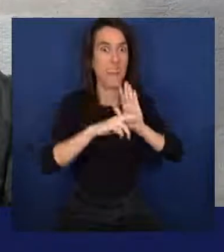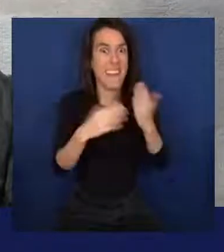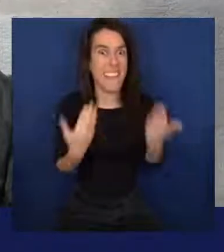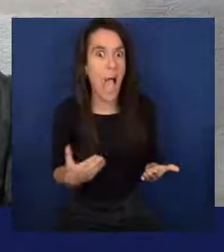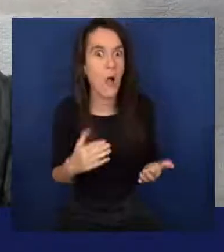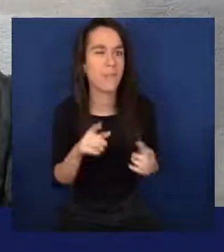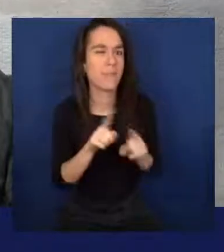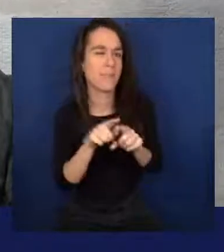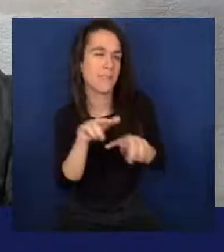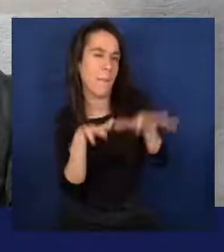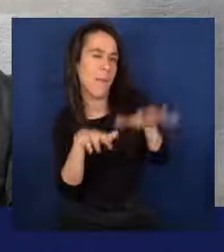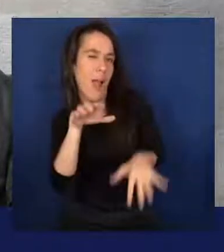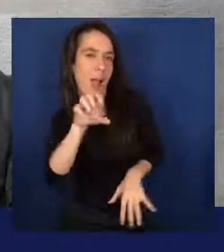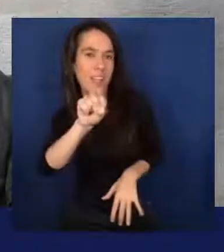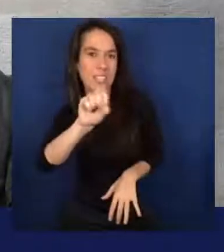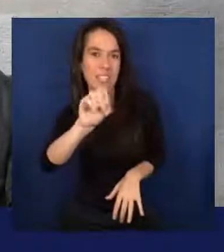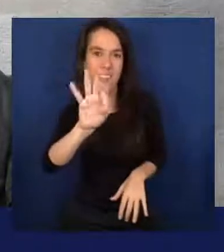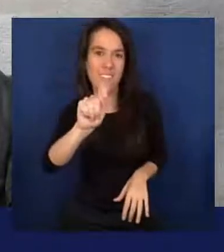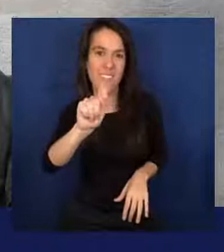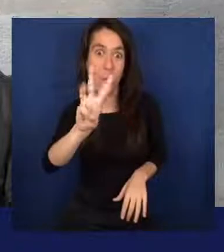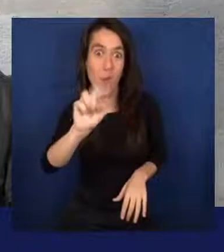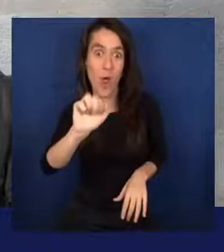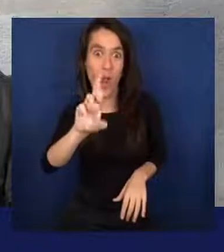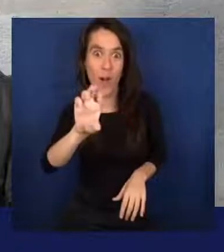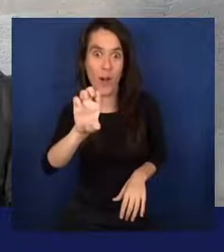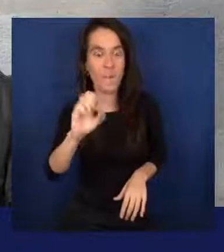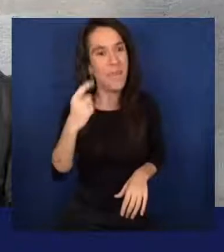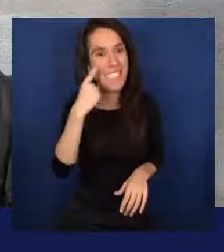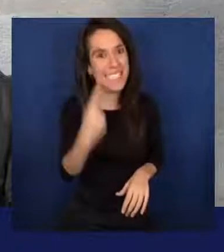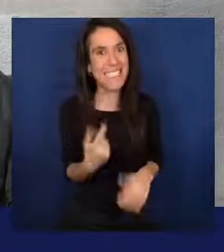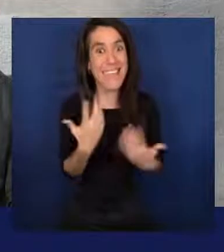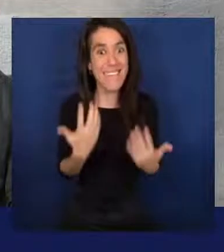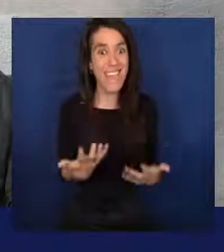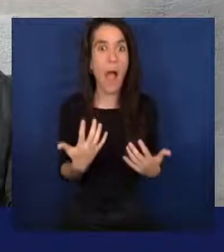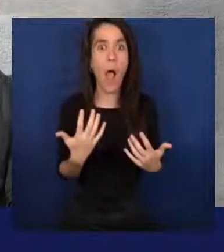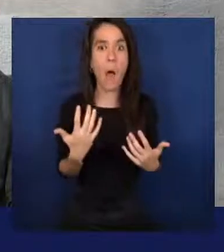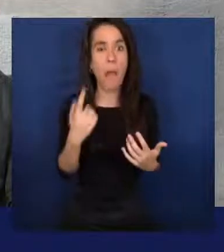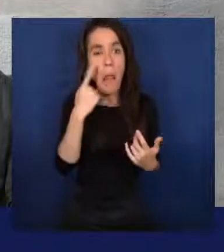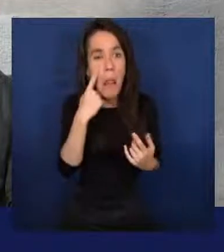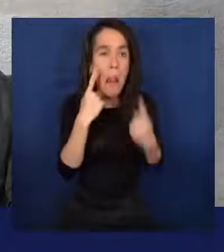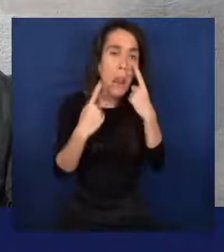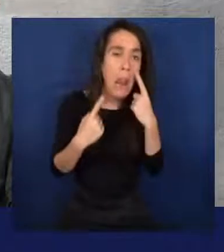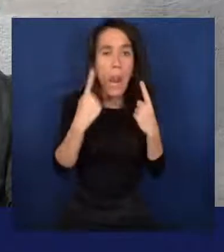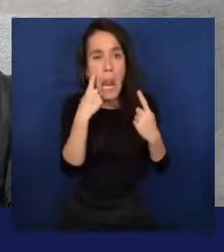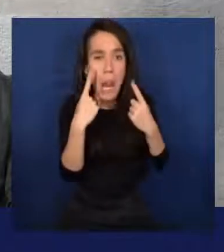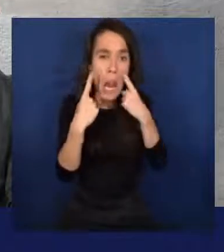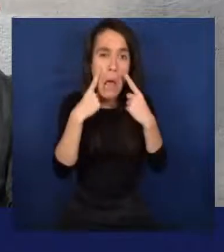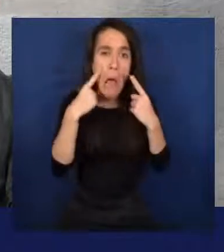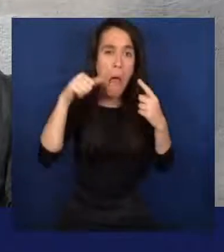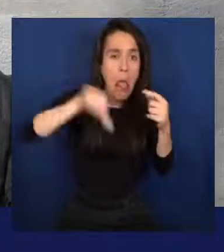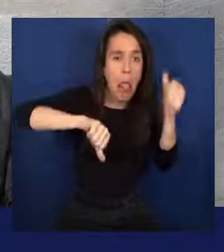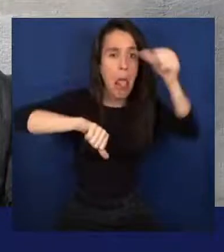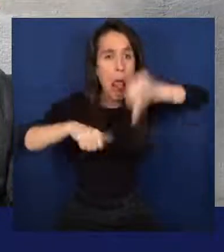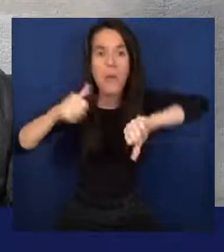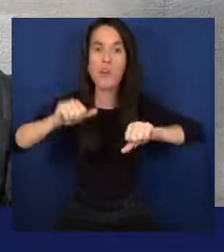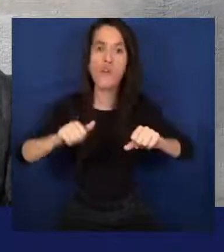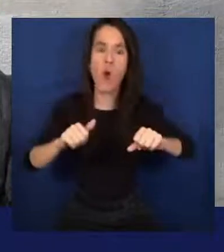a profession? In exchange for decelerating innovation to increase